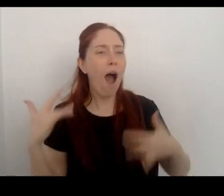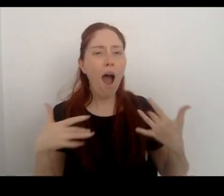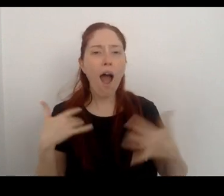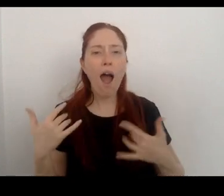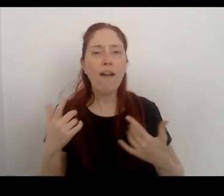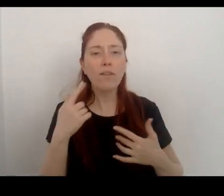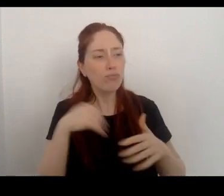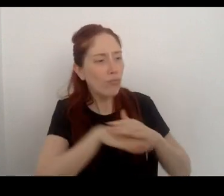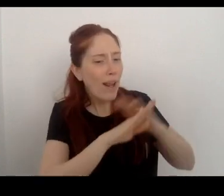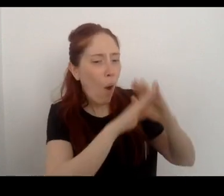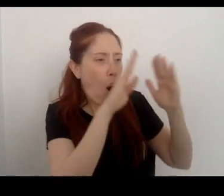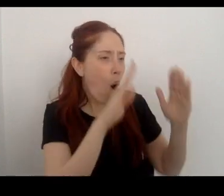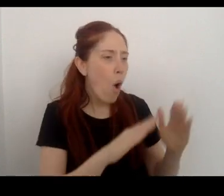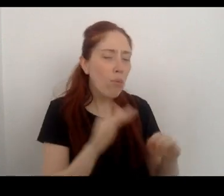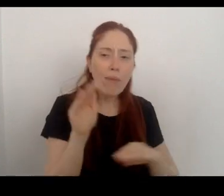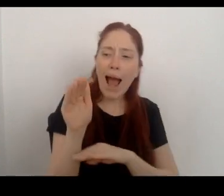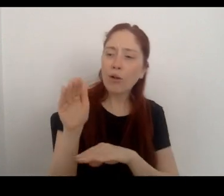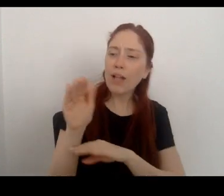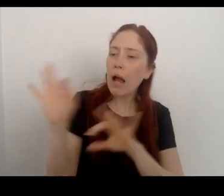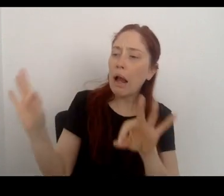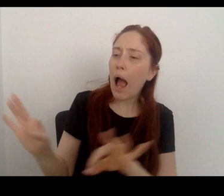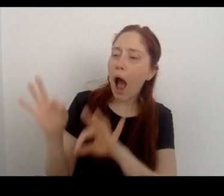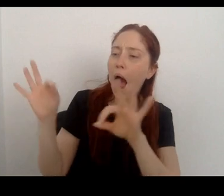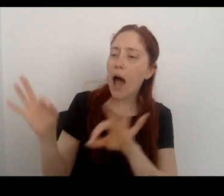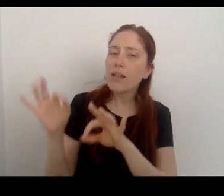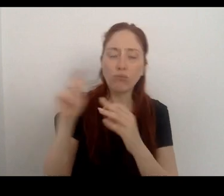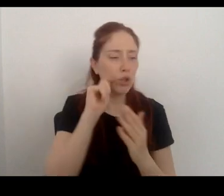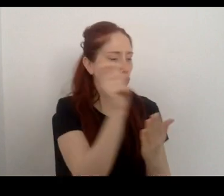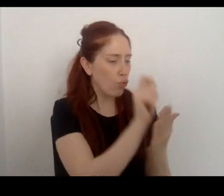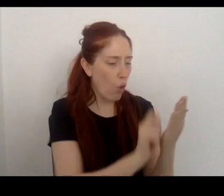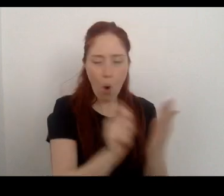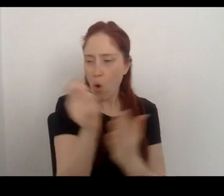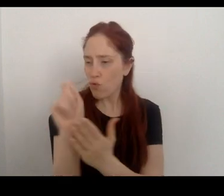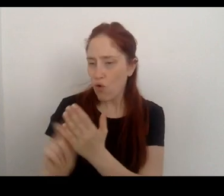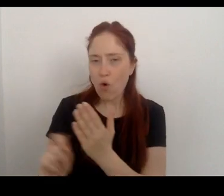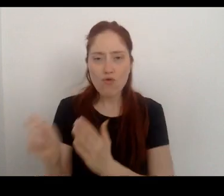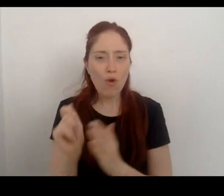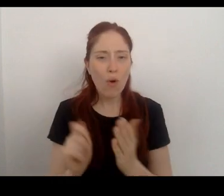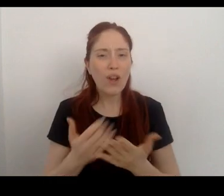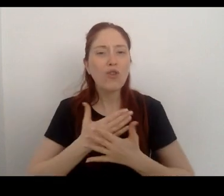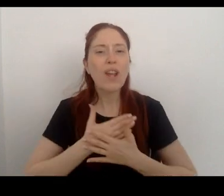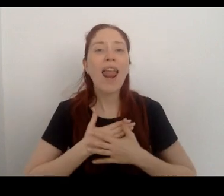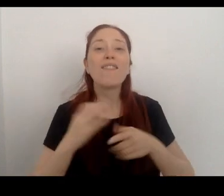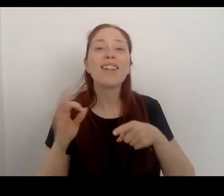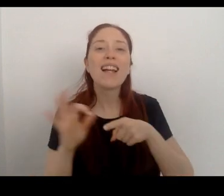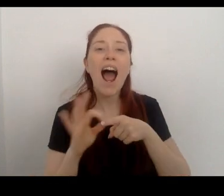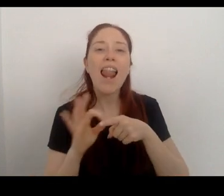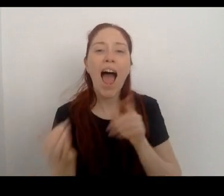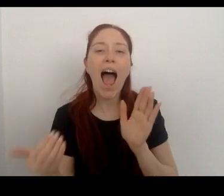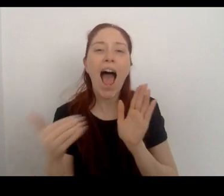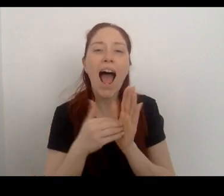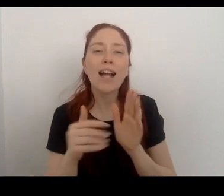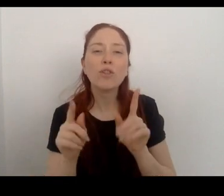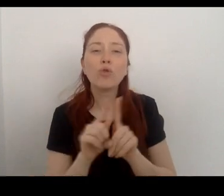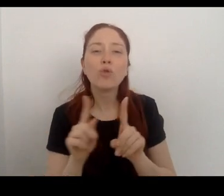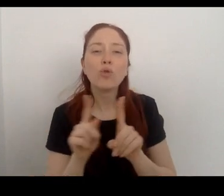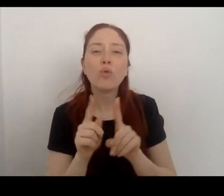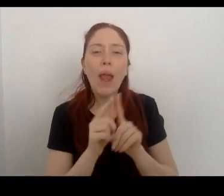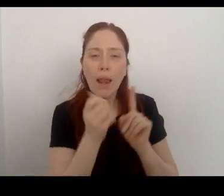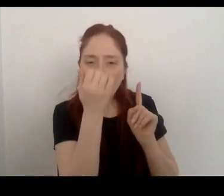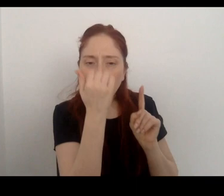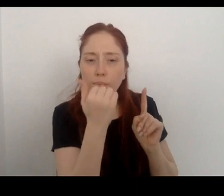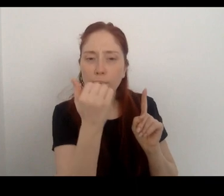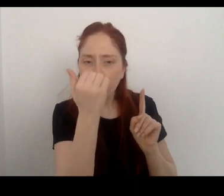garden. You know, she was interested in colour sketches, like little notations, just using